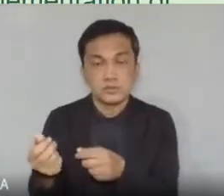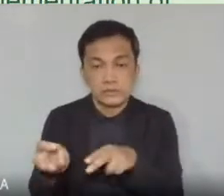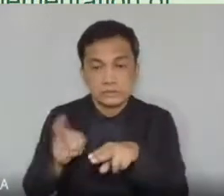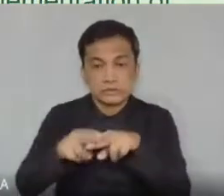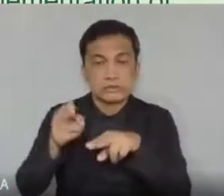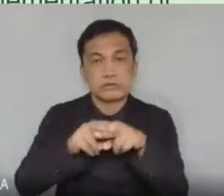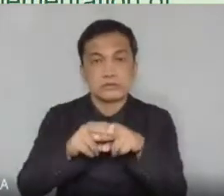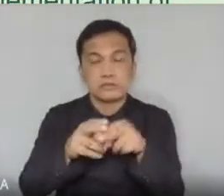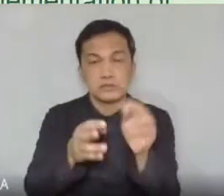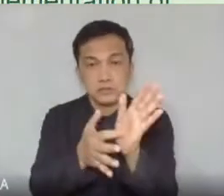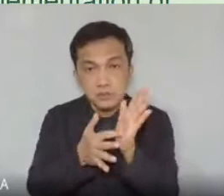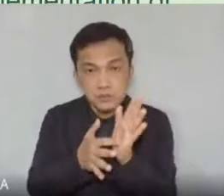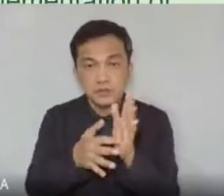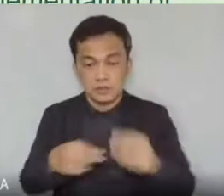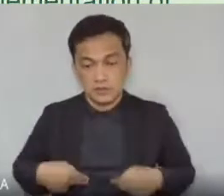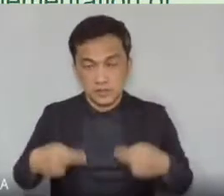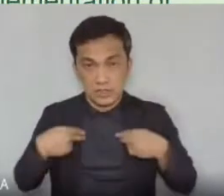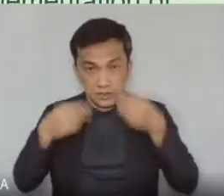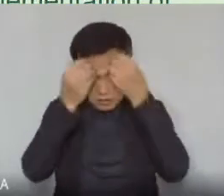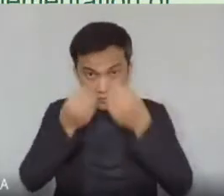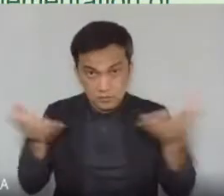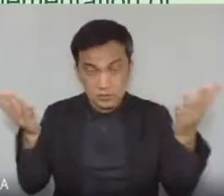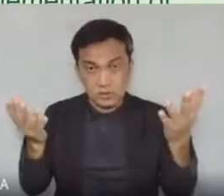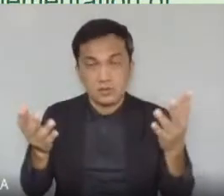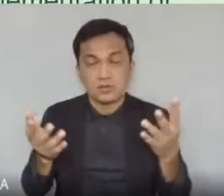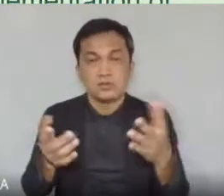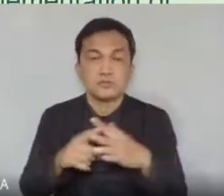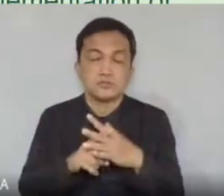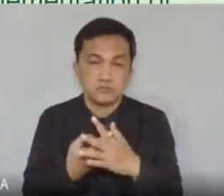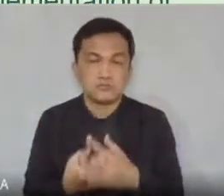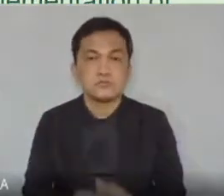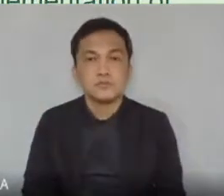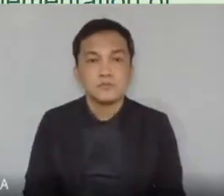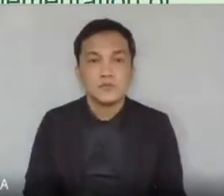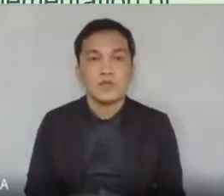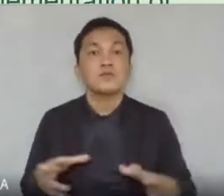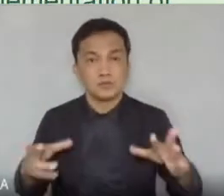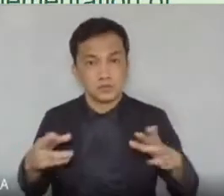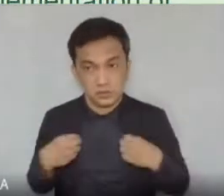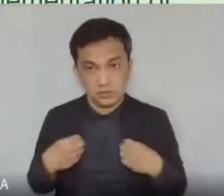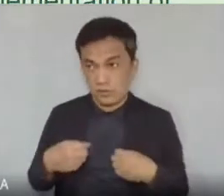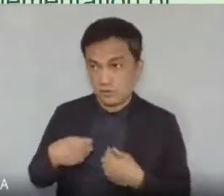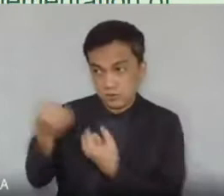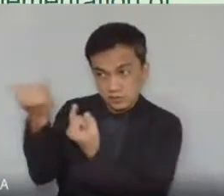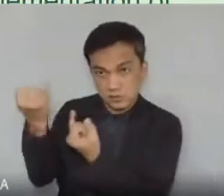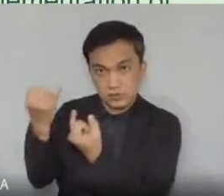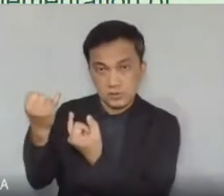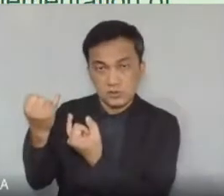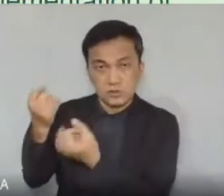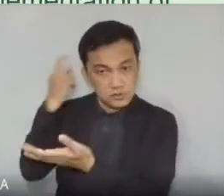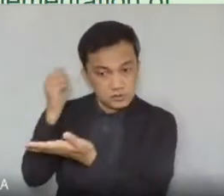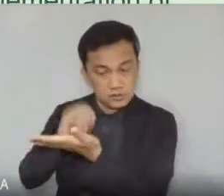immediately convene a group of 40 call center agents. And we did not have